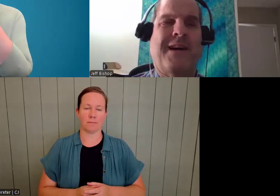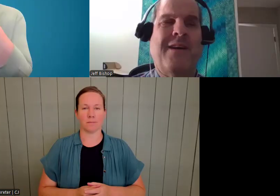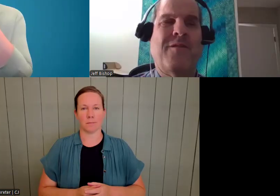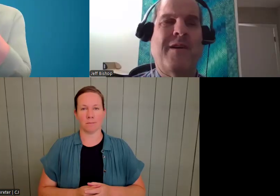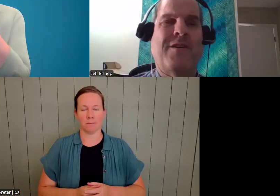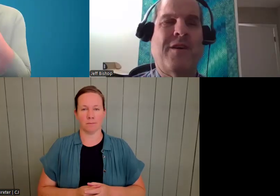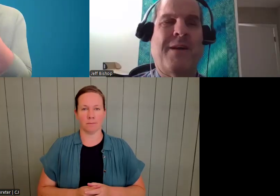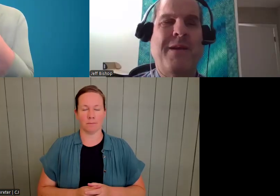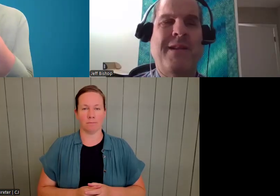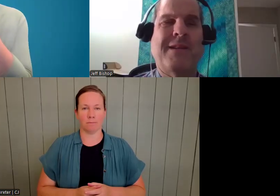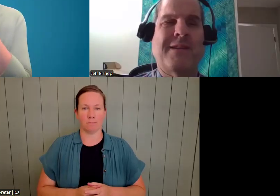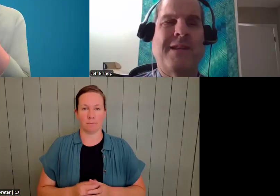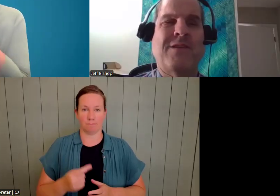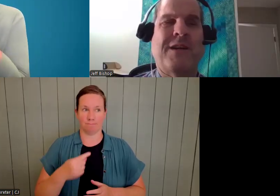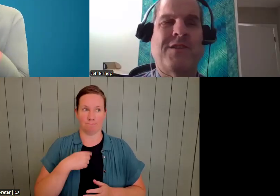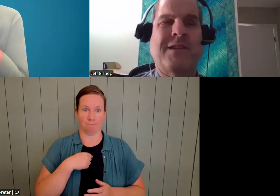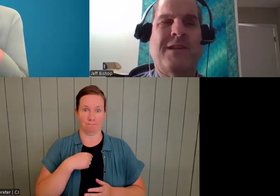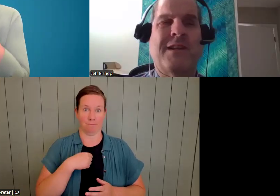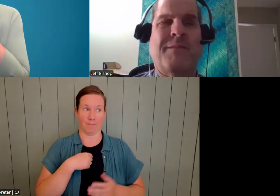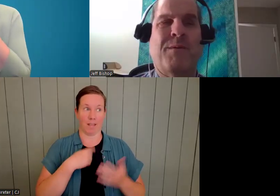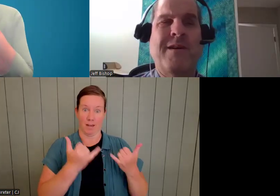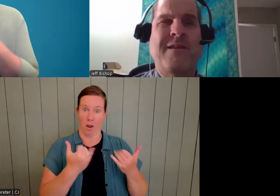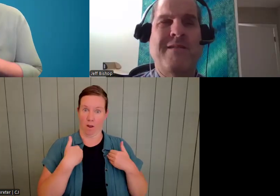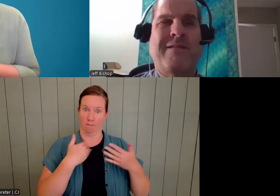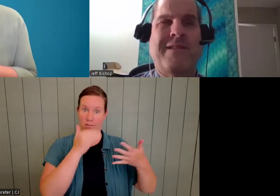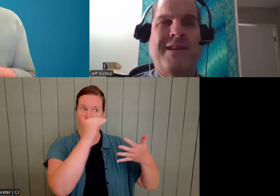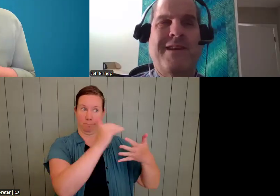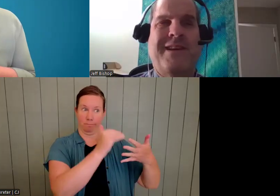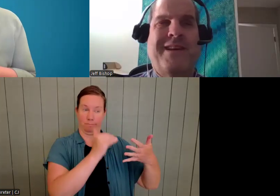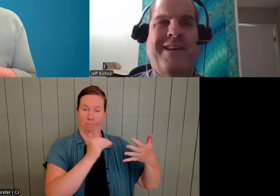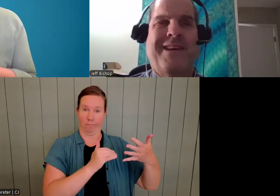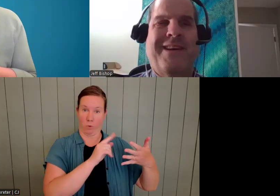is I'm going to copy these questions to the clipboard,